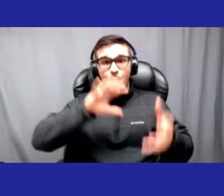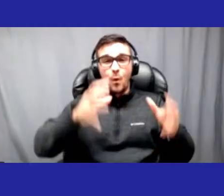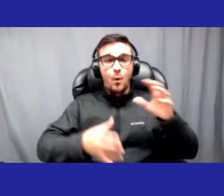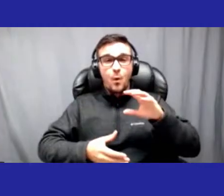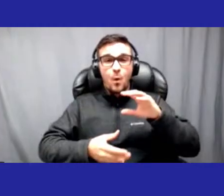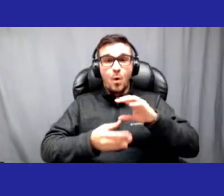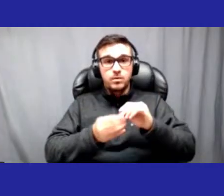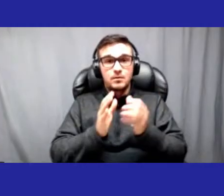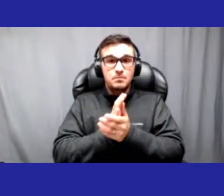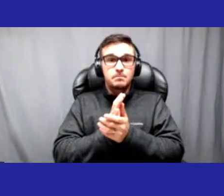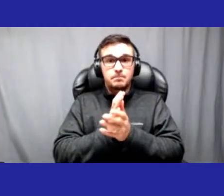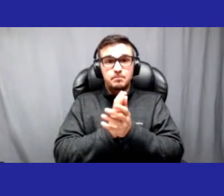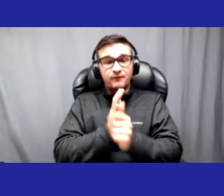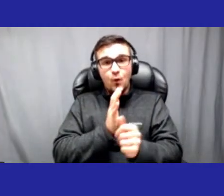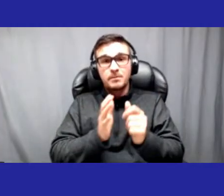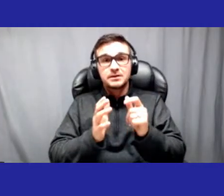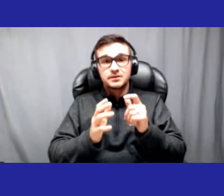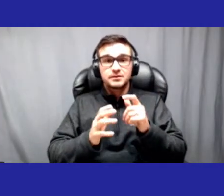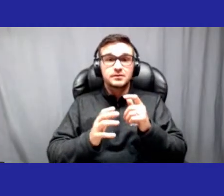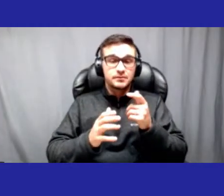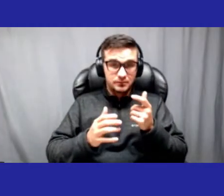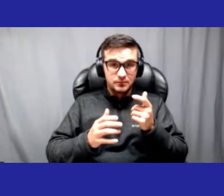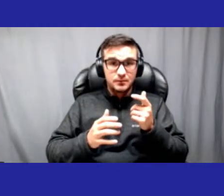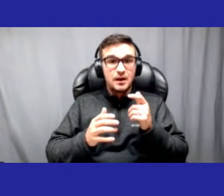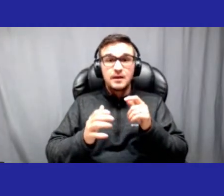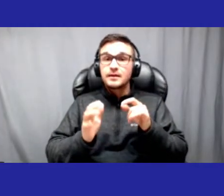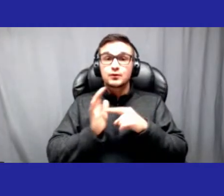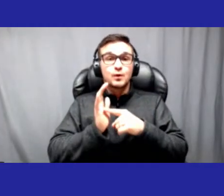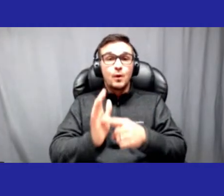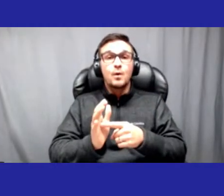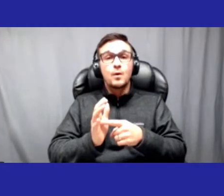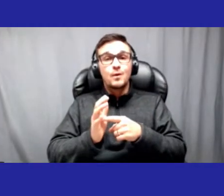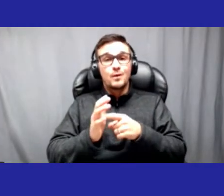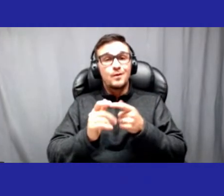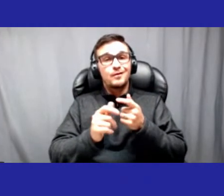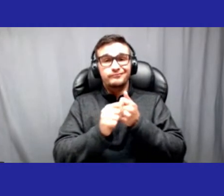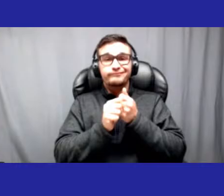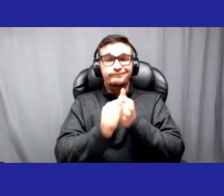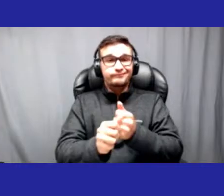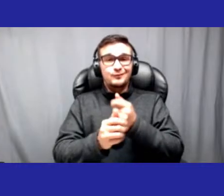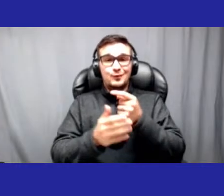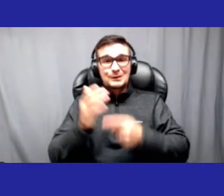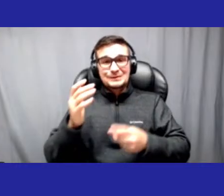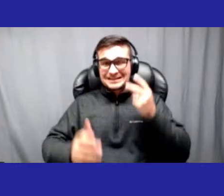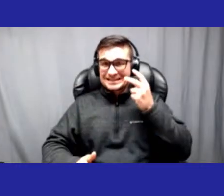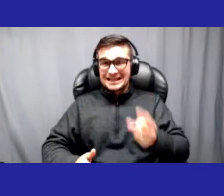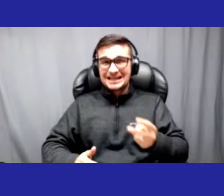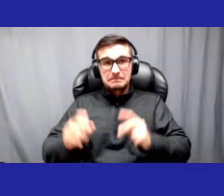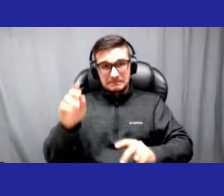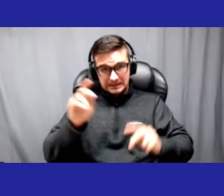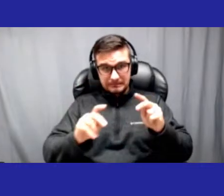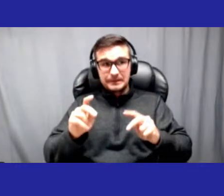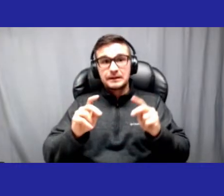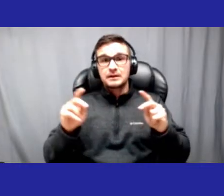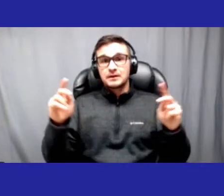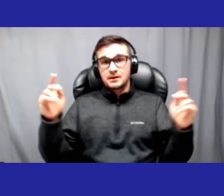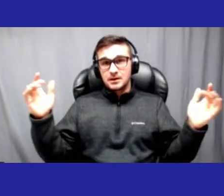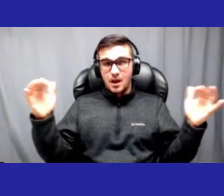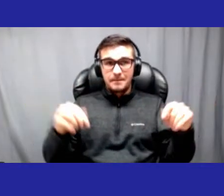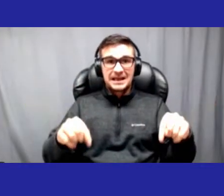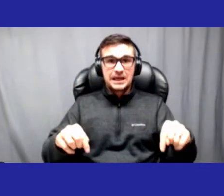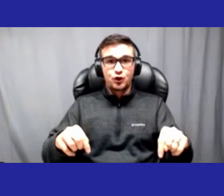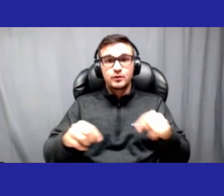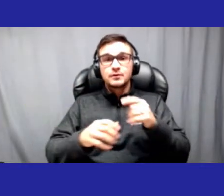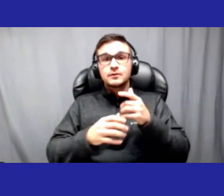just presented actually resonates with what we're seeing here. People are coming here. People are getting services.